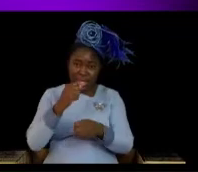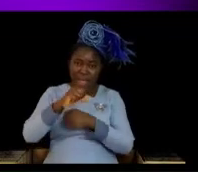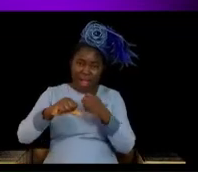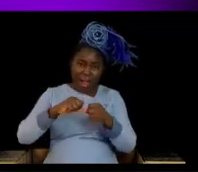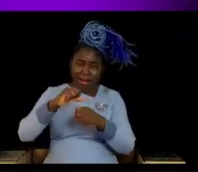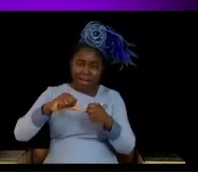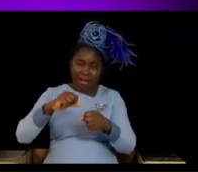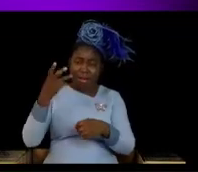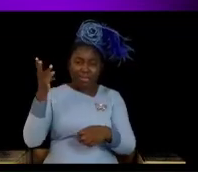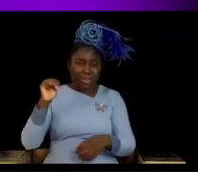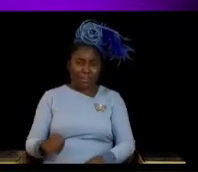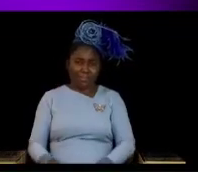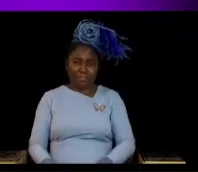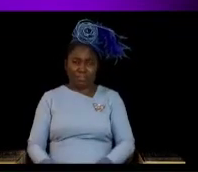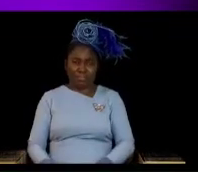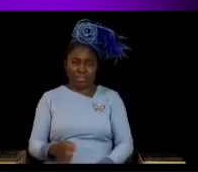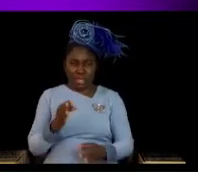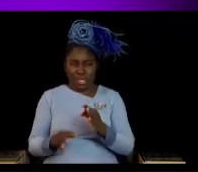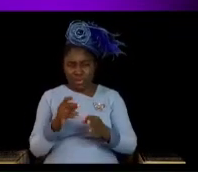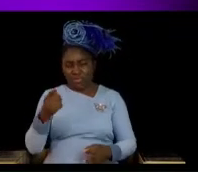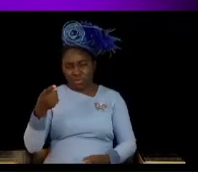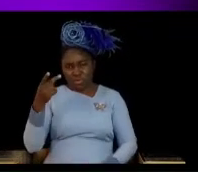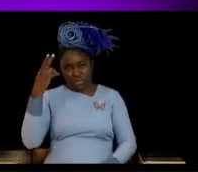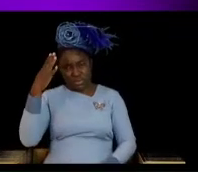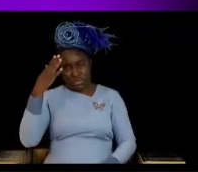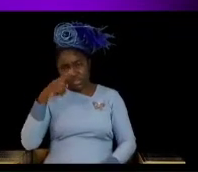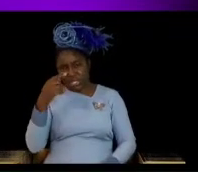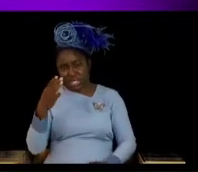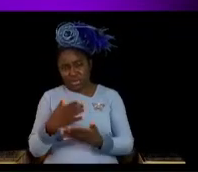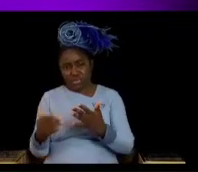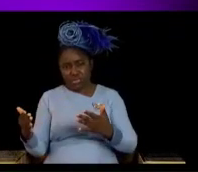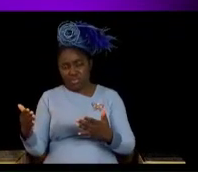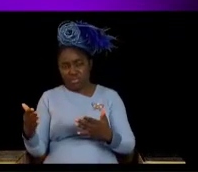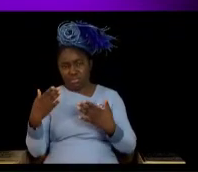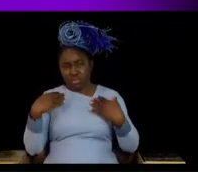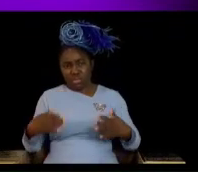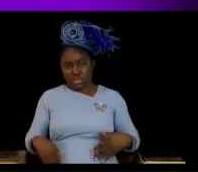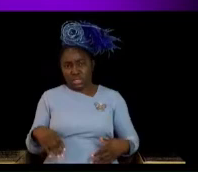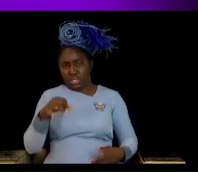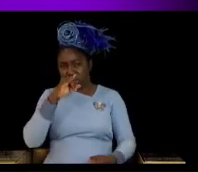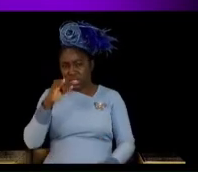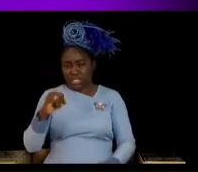If you say somebody is a minister of education, there is